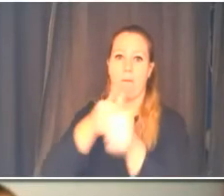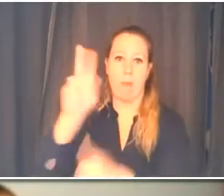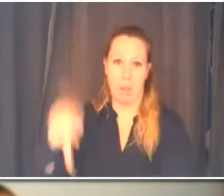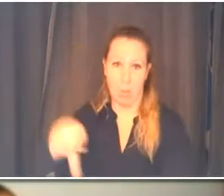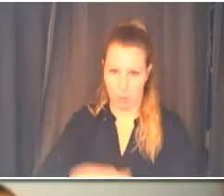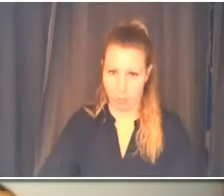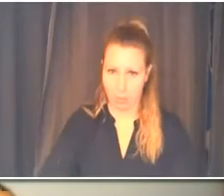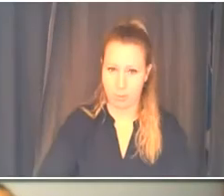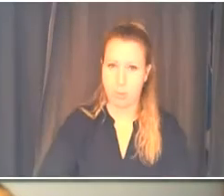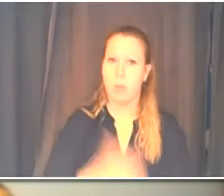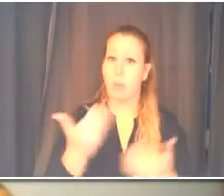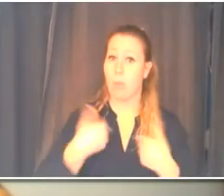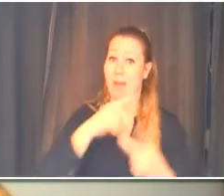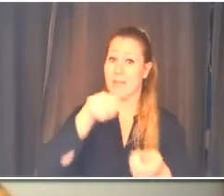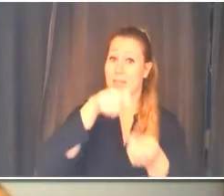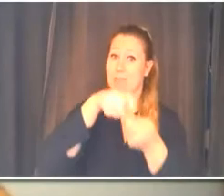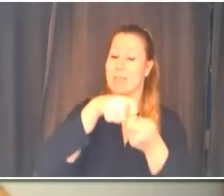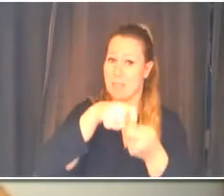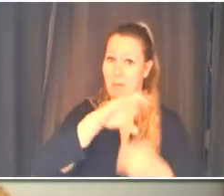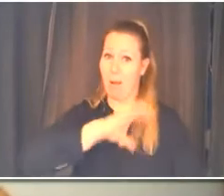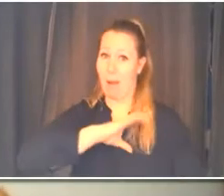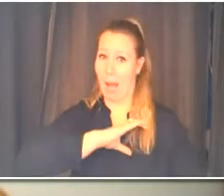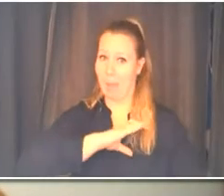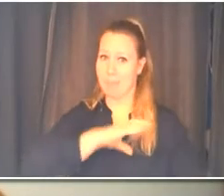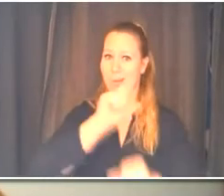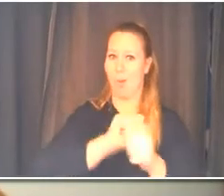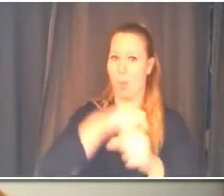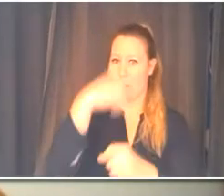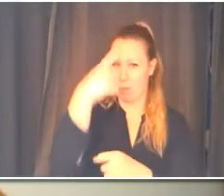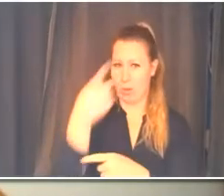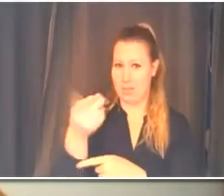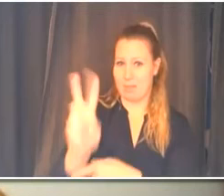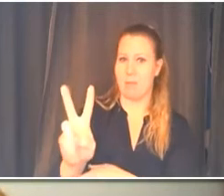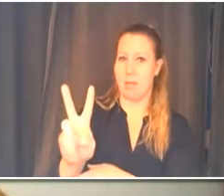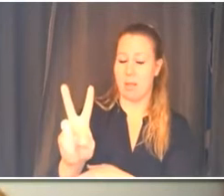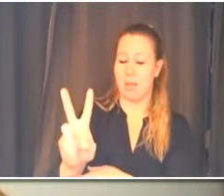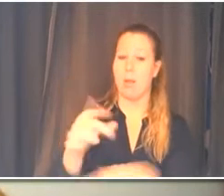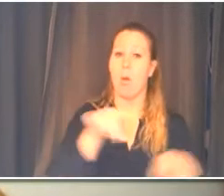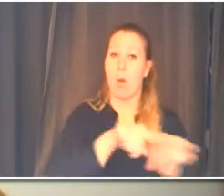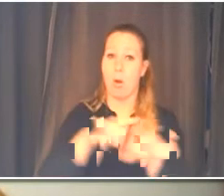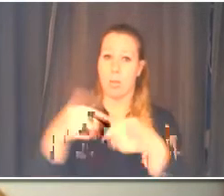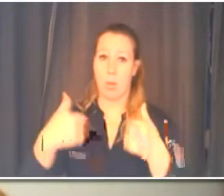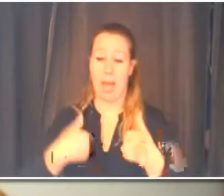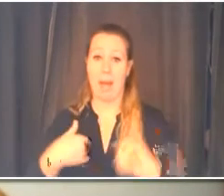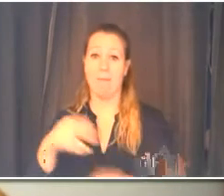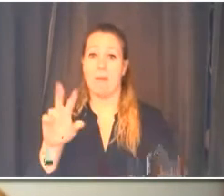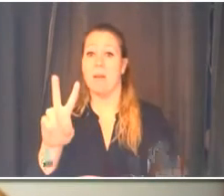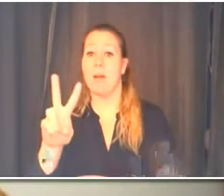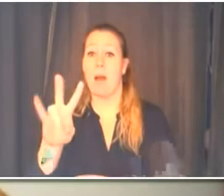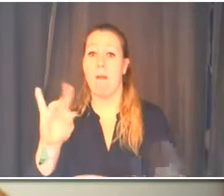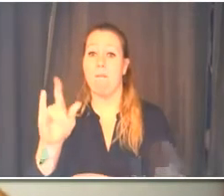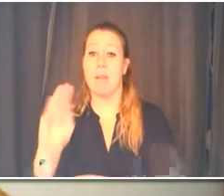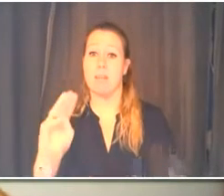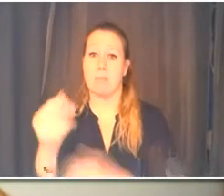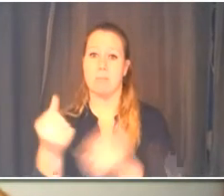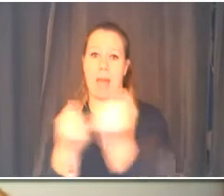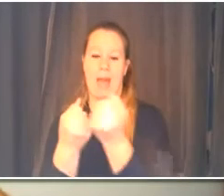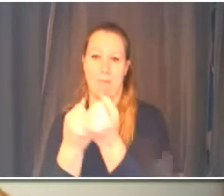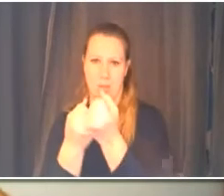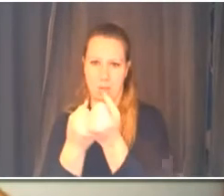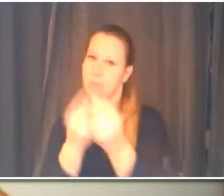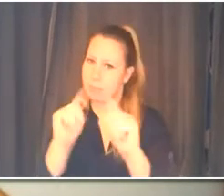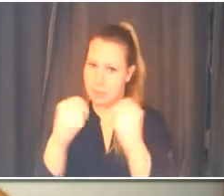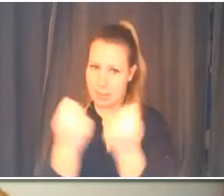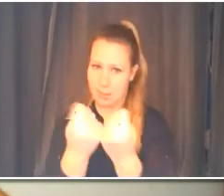domestic violence in every Precinct burrow and Citywide to ensure that no victim slips through the cracks and to identify IFI